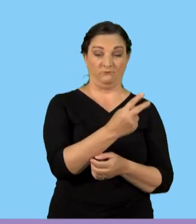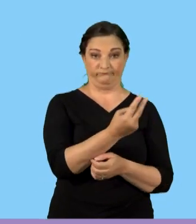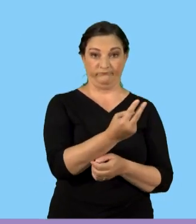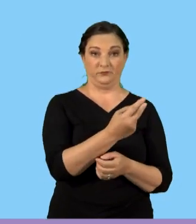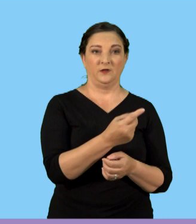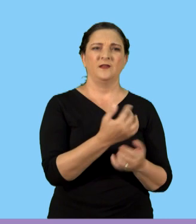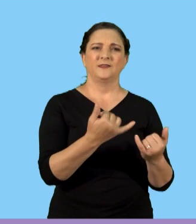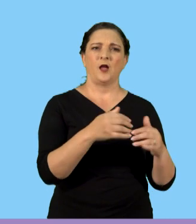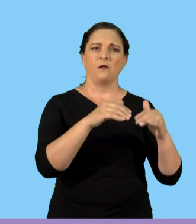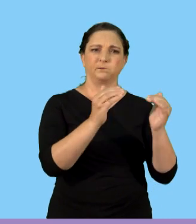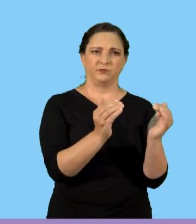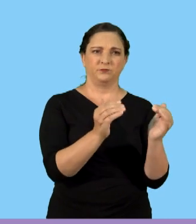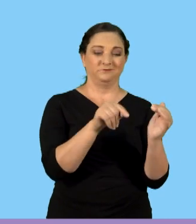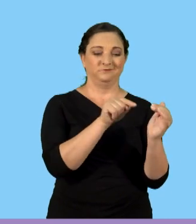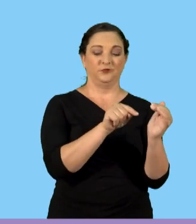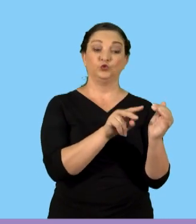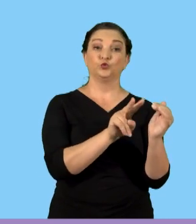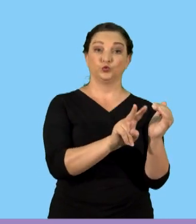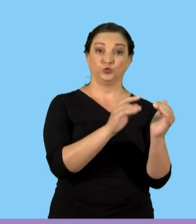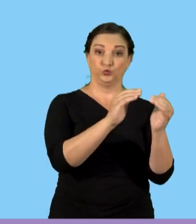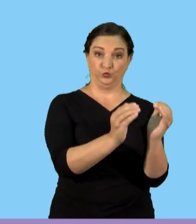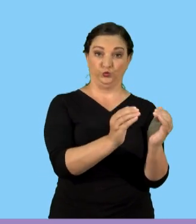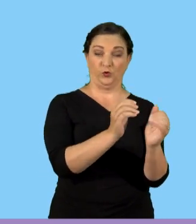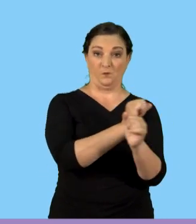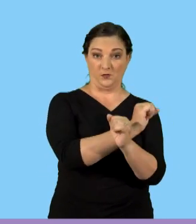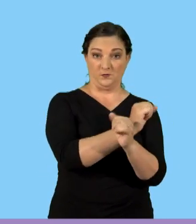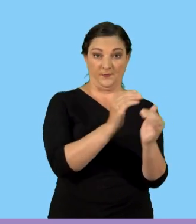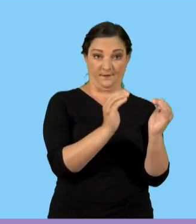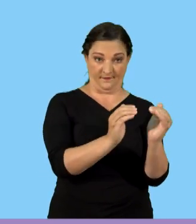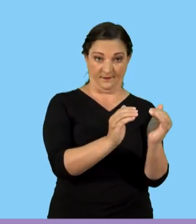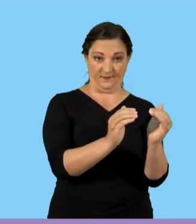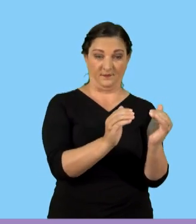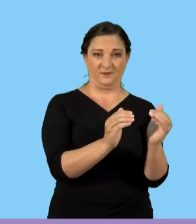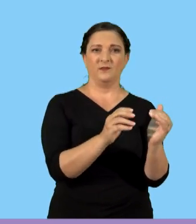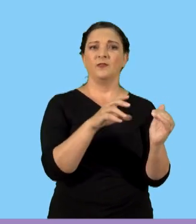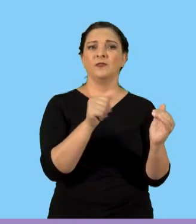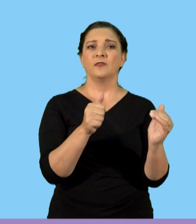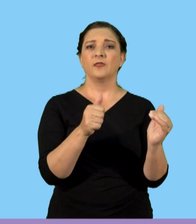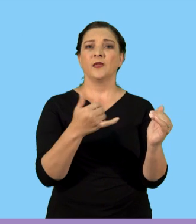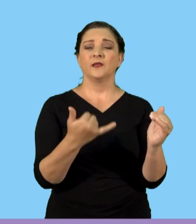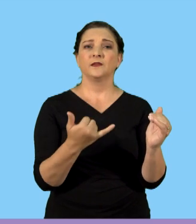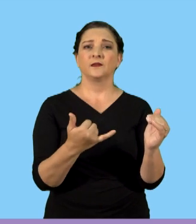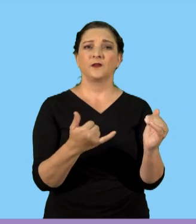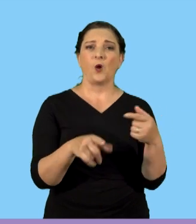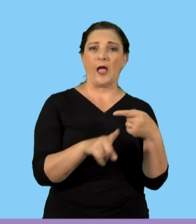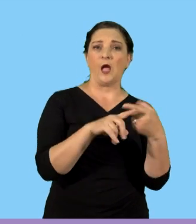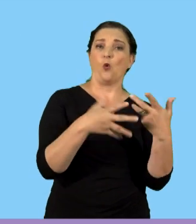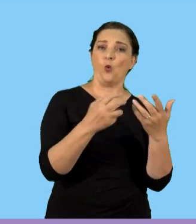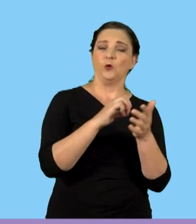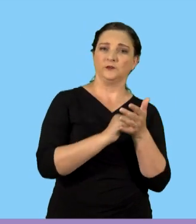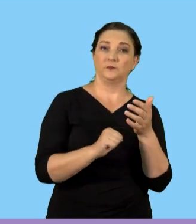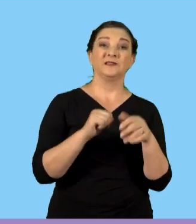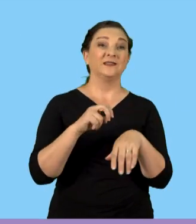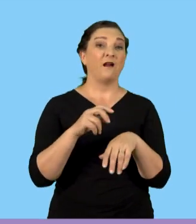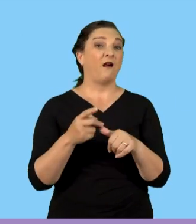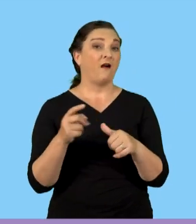we are going to multiply it with our input value, which is the 2. And we know that after we add or subtract something, our answer is supposed